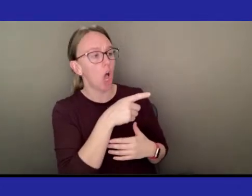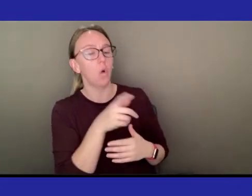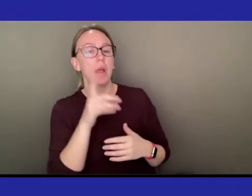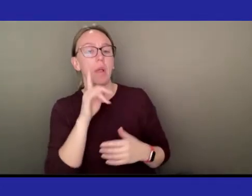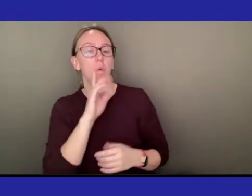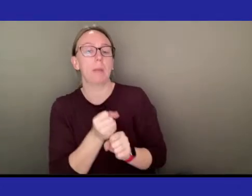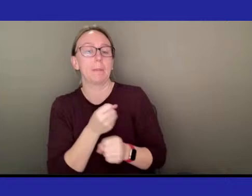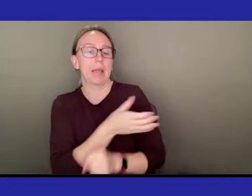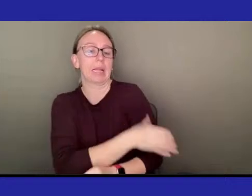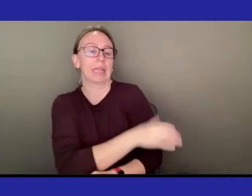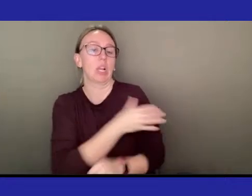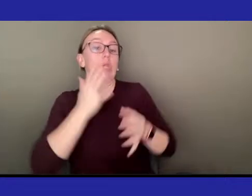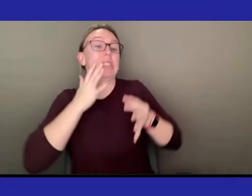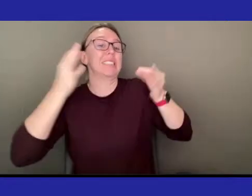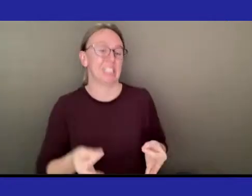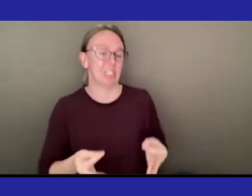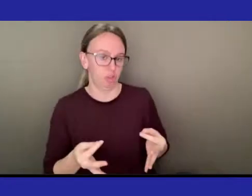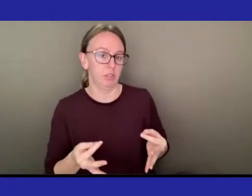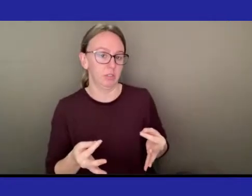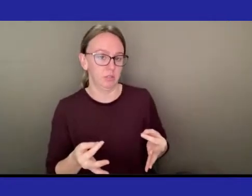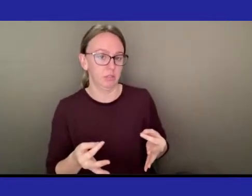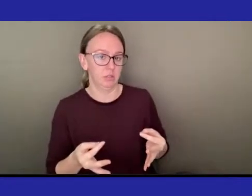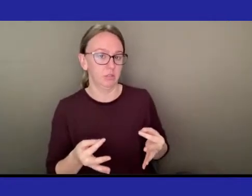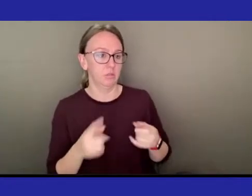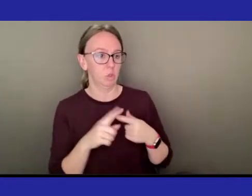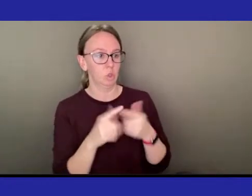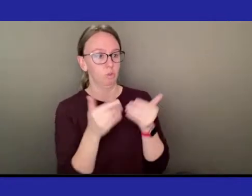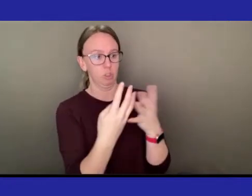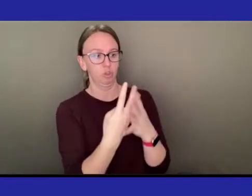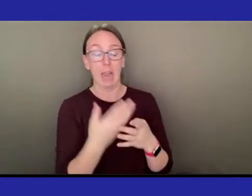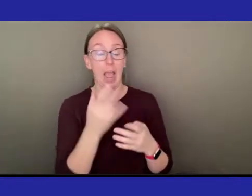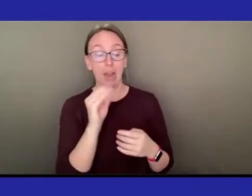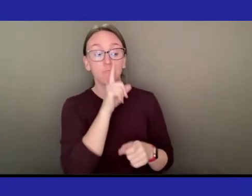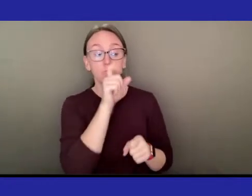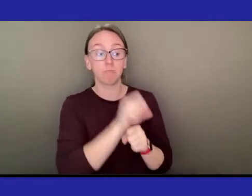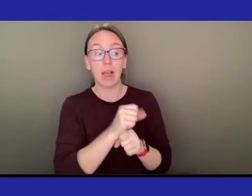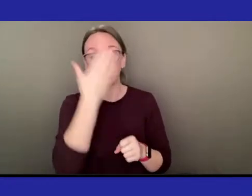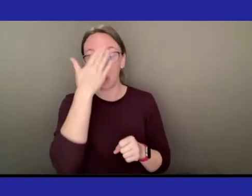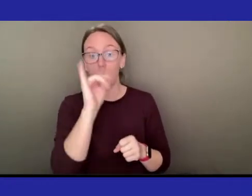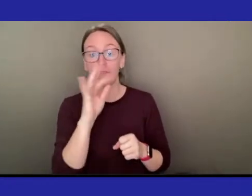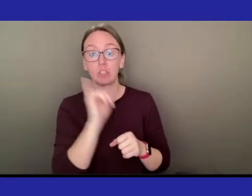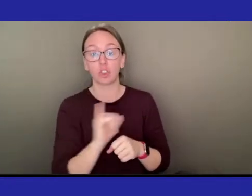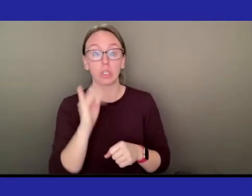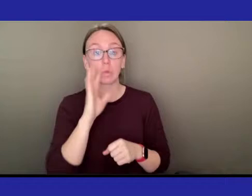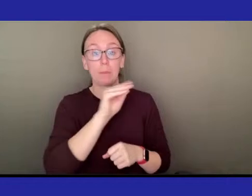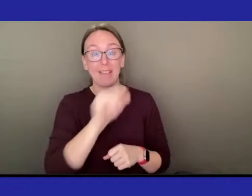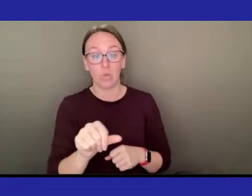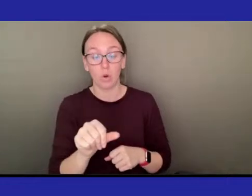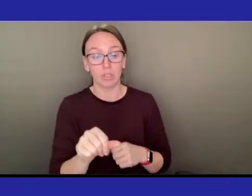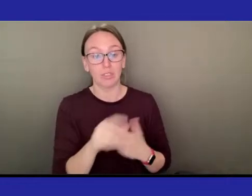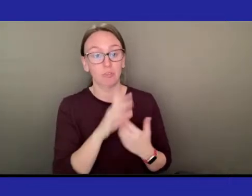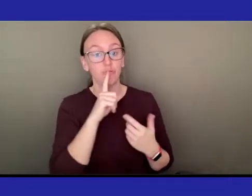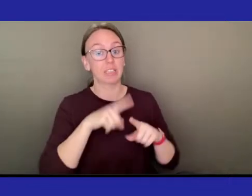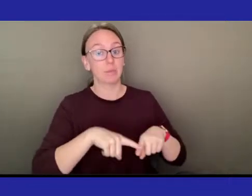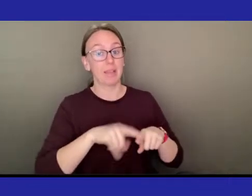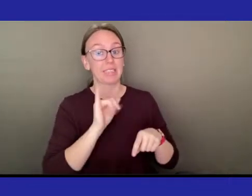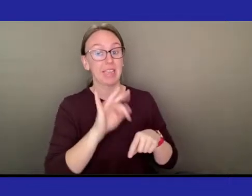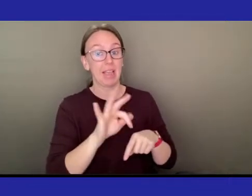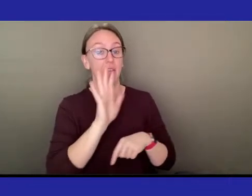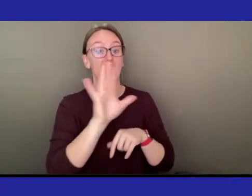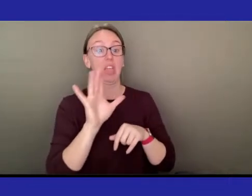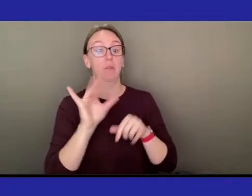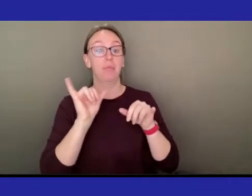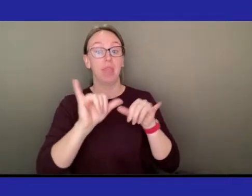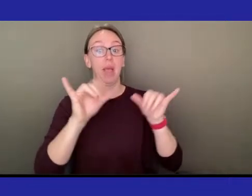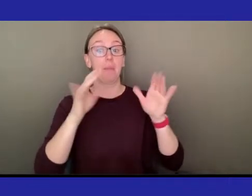judgment. On that. And I don't know whether or not the insurance would pay for it. It would probably depend on whether or not they had a savvy enough system